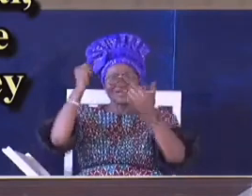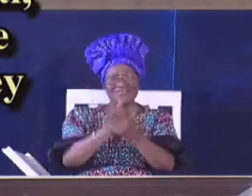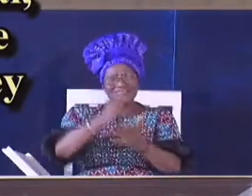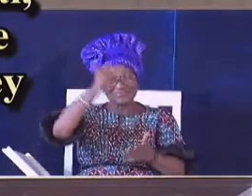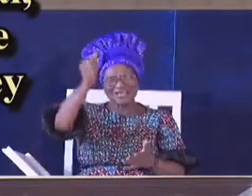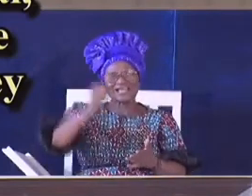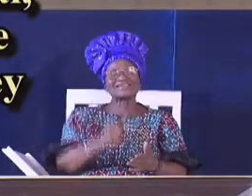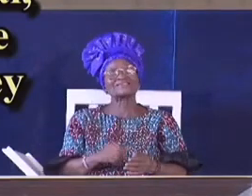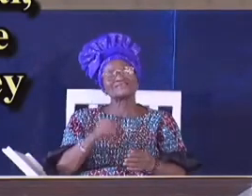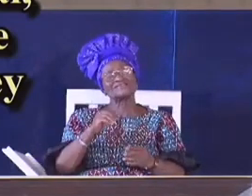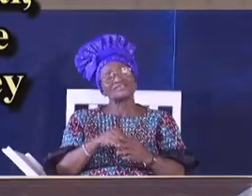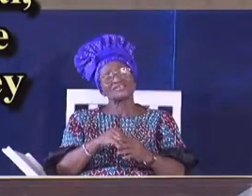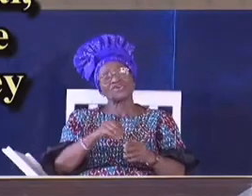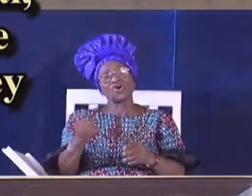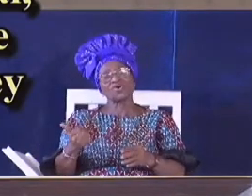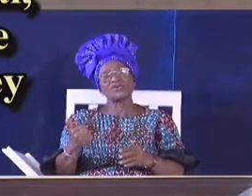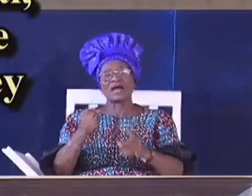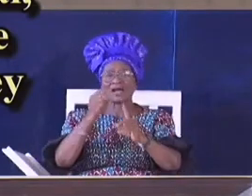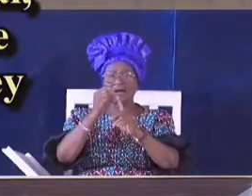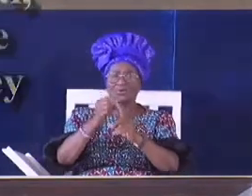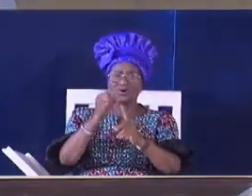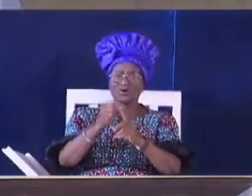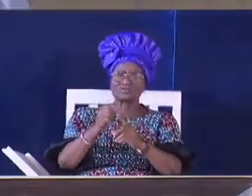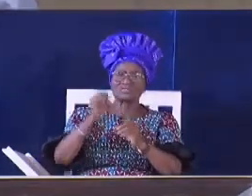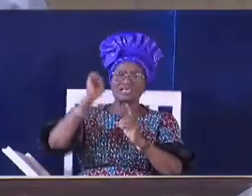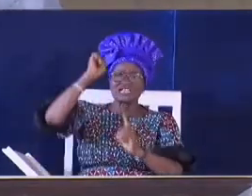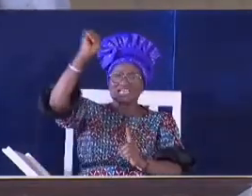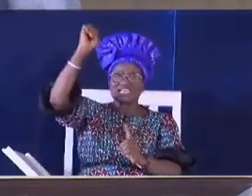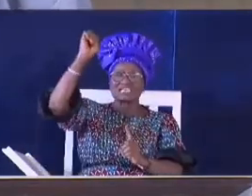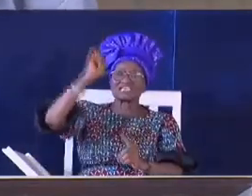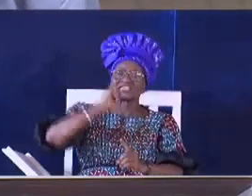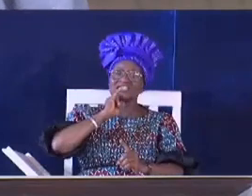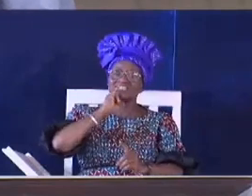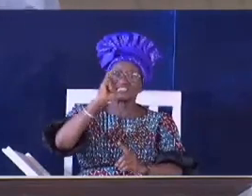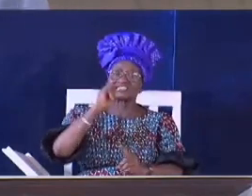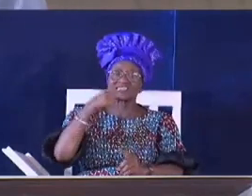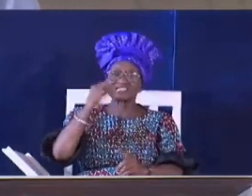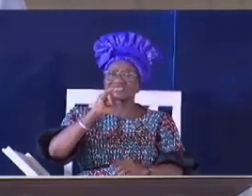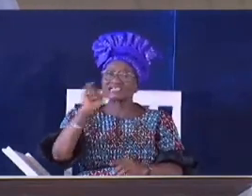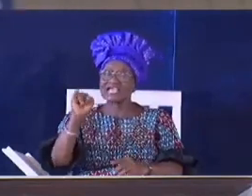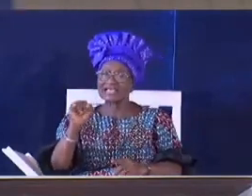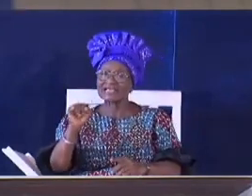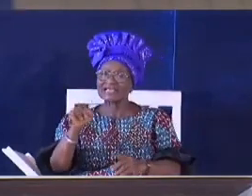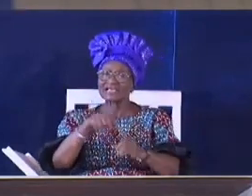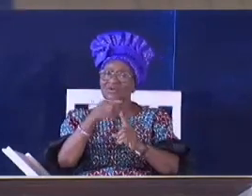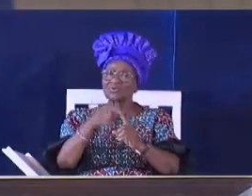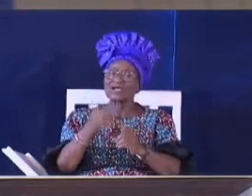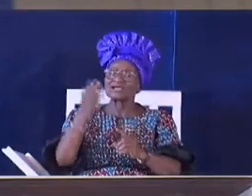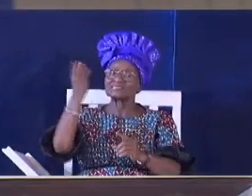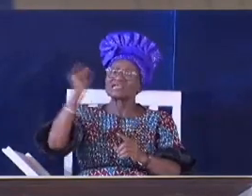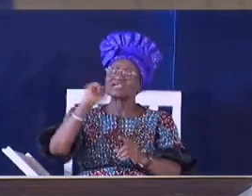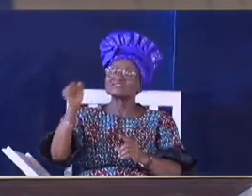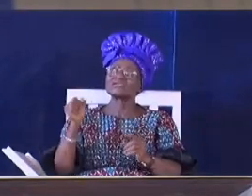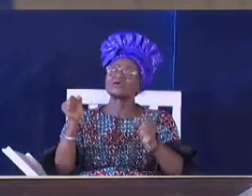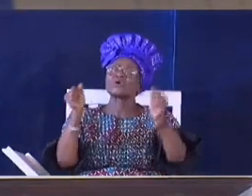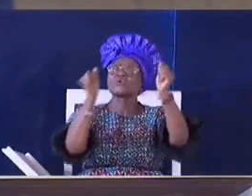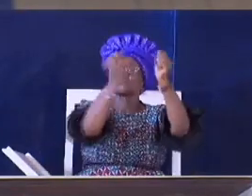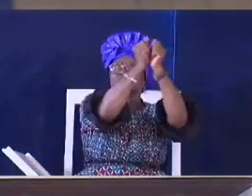In other words, he is saying, when there's a collision between